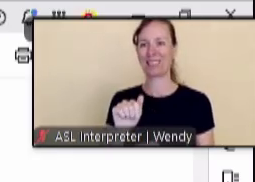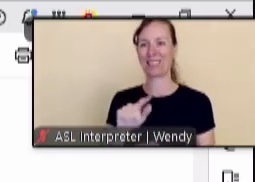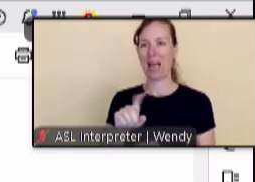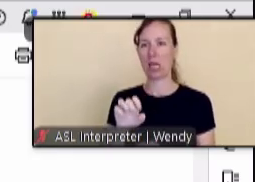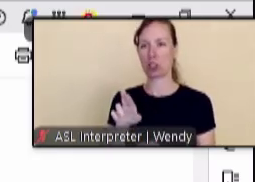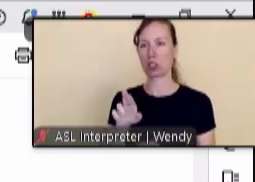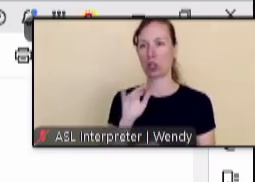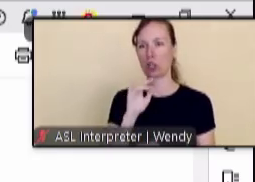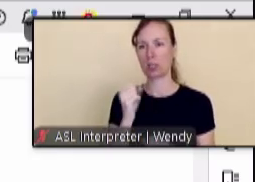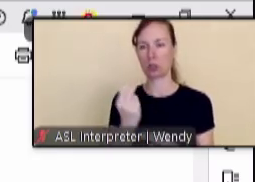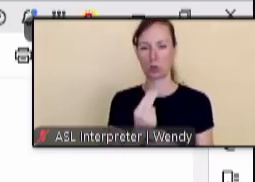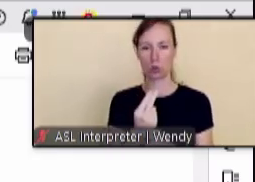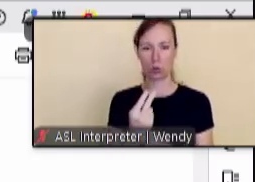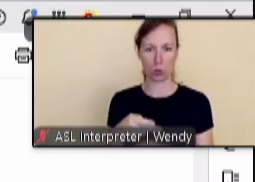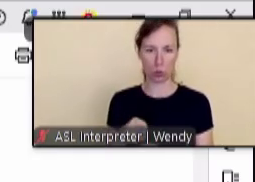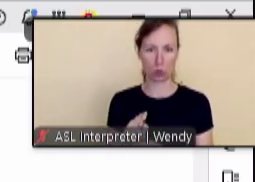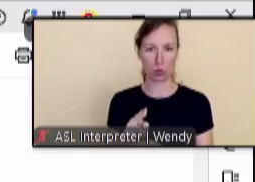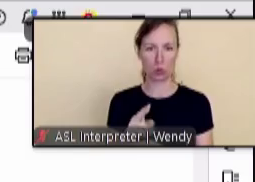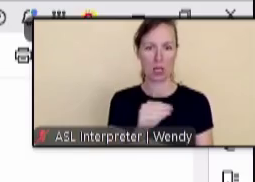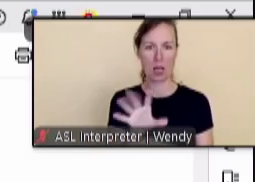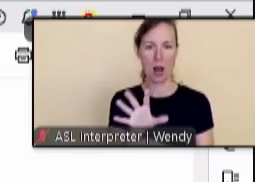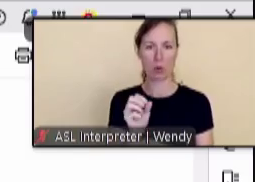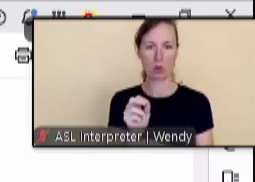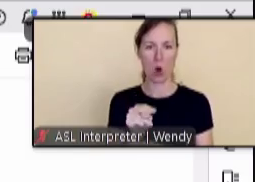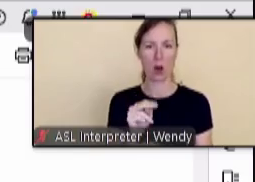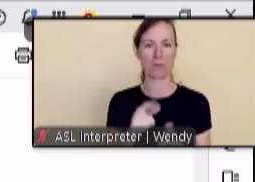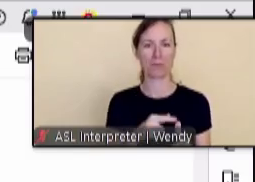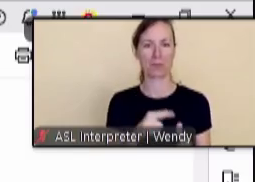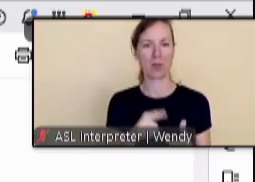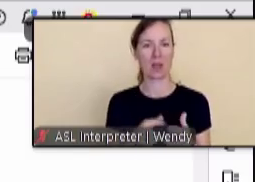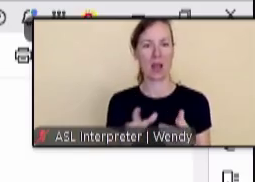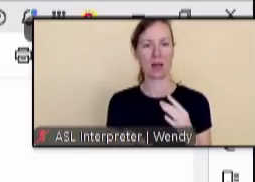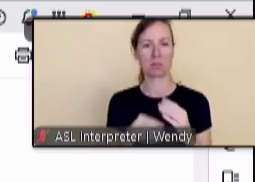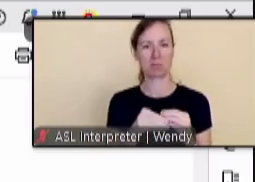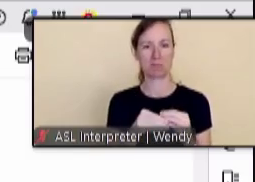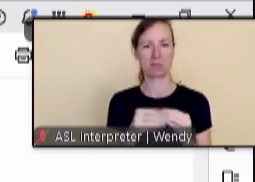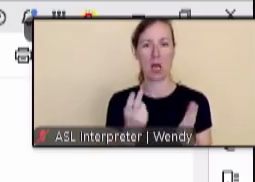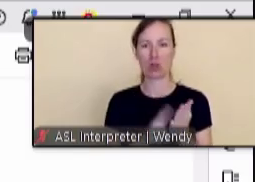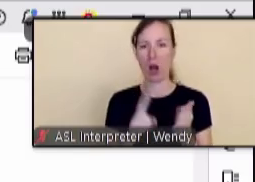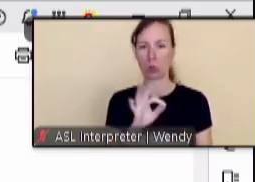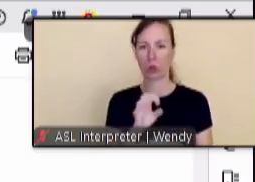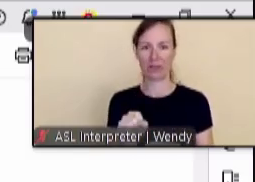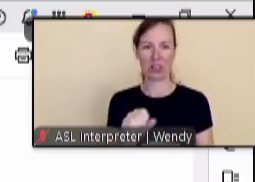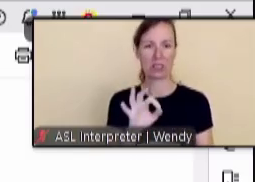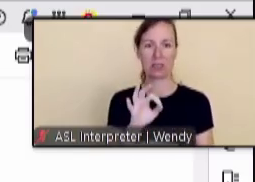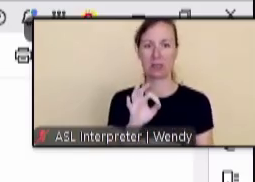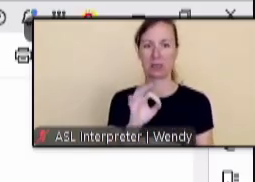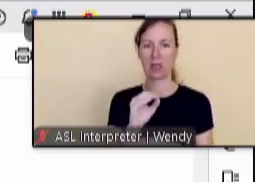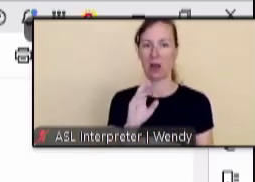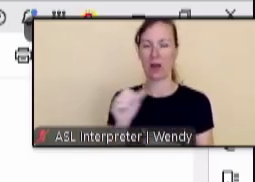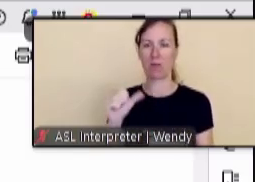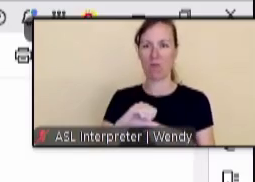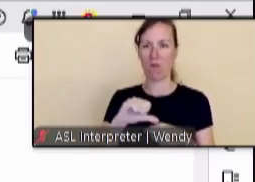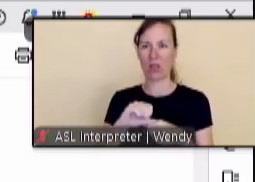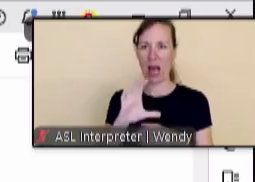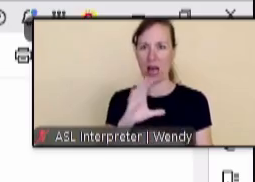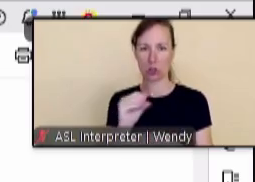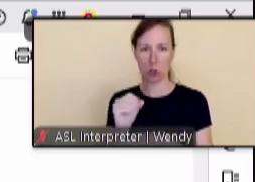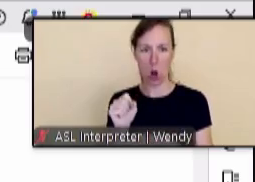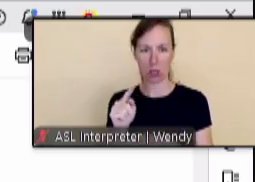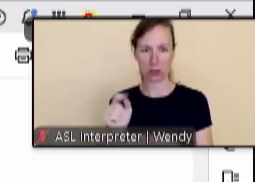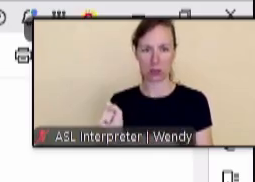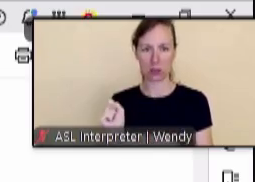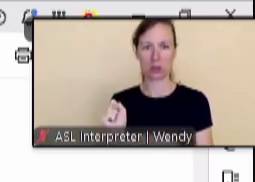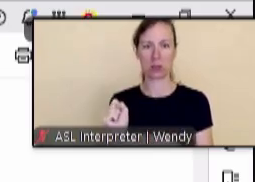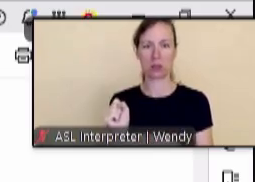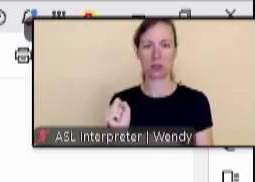the Public Works was tracking our fuel costs. Again, I think it's important for the mayor and council and our community to know that, yes, we do put fuel in